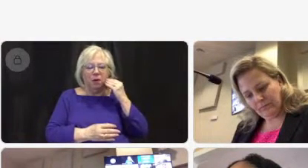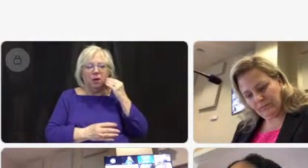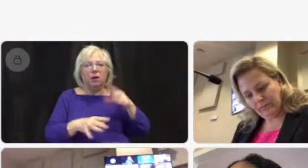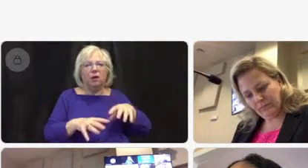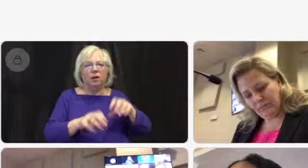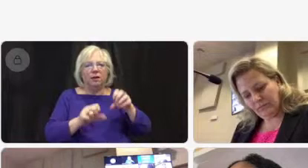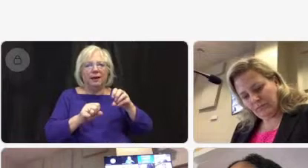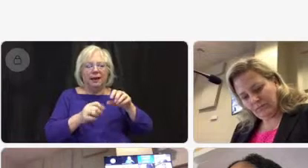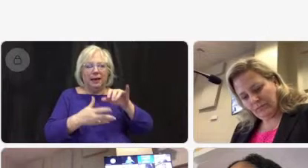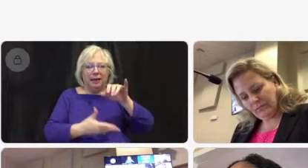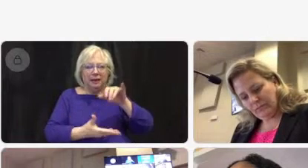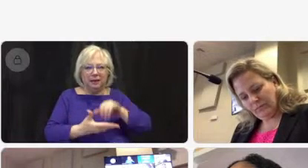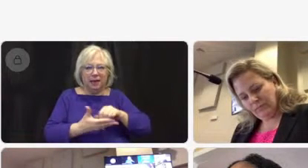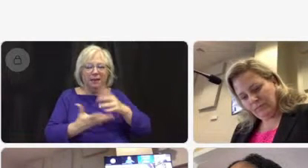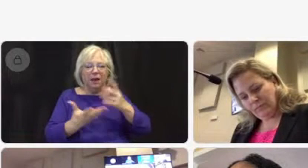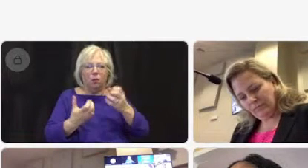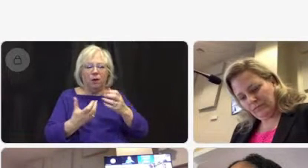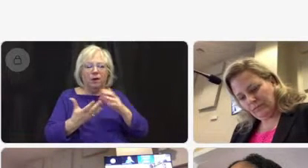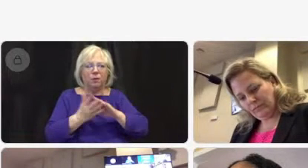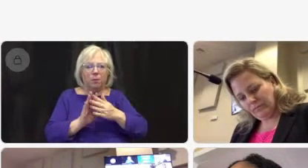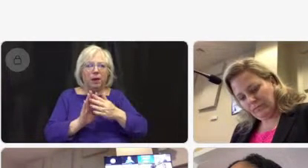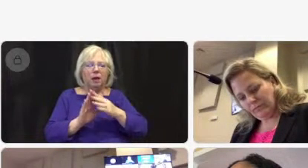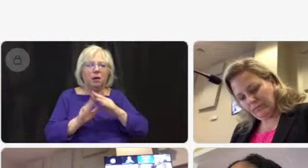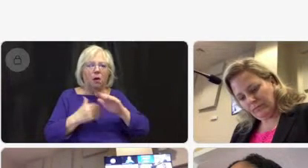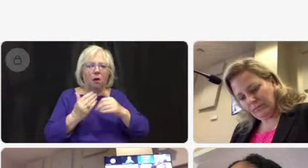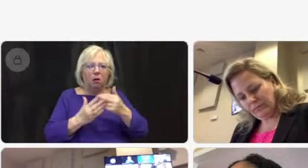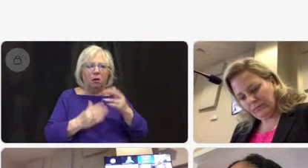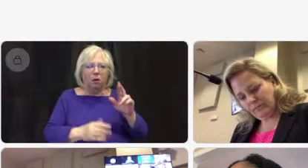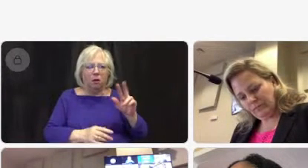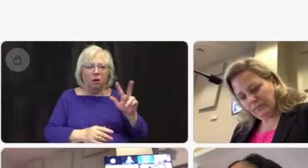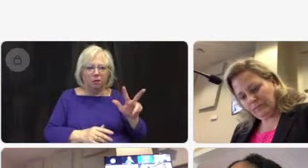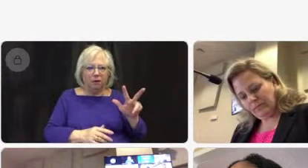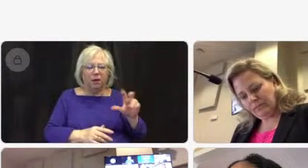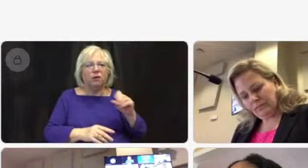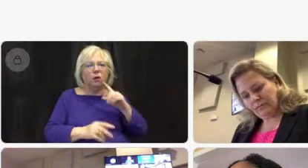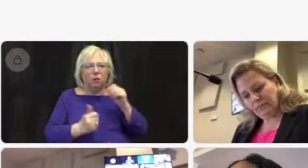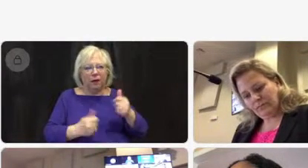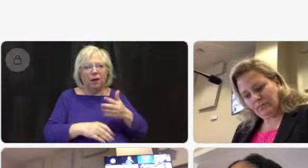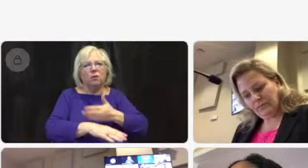they're going to make it, they want it to be R3 so they can rehab the structure.